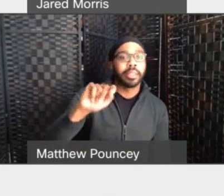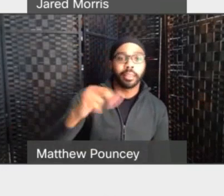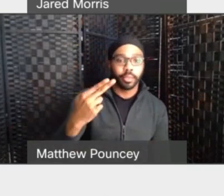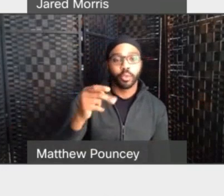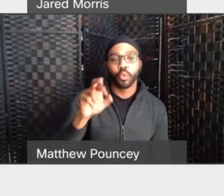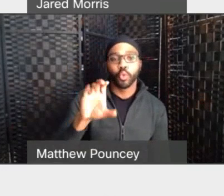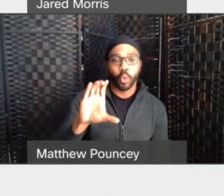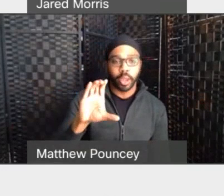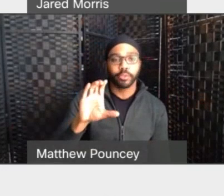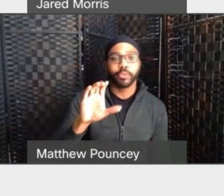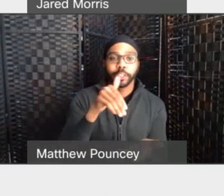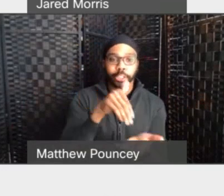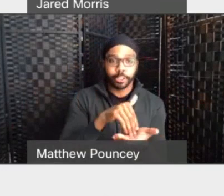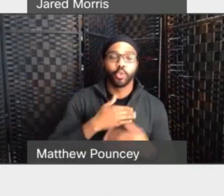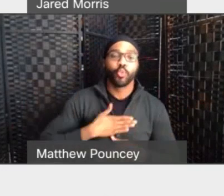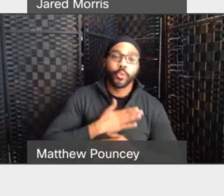happened,